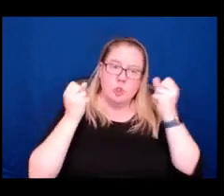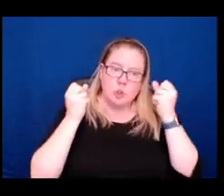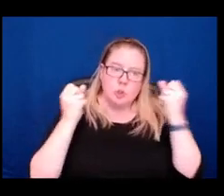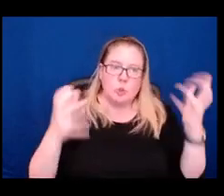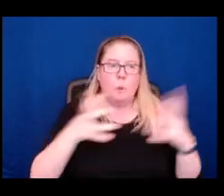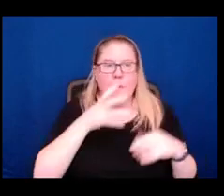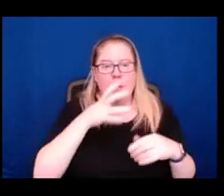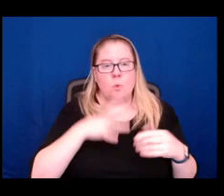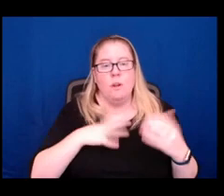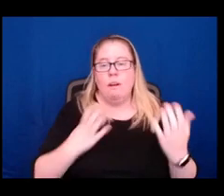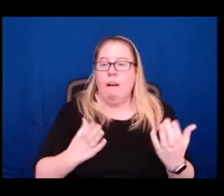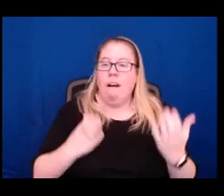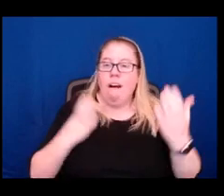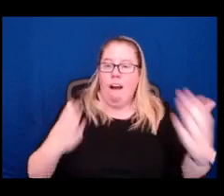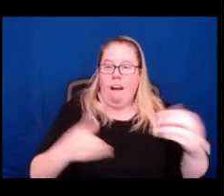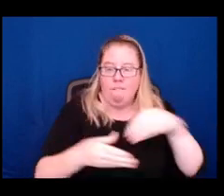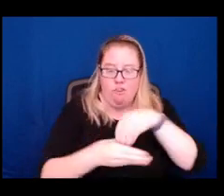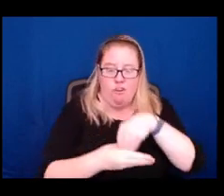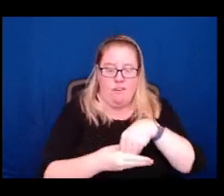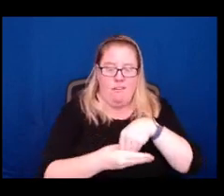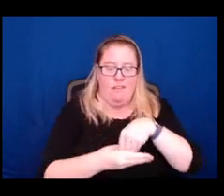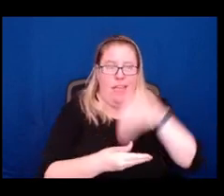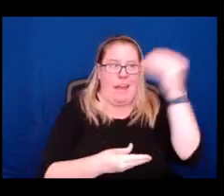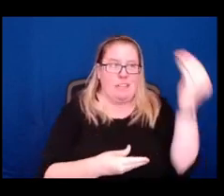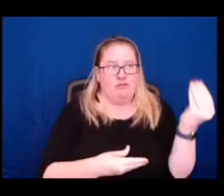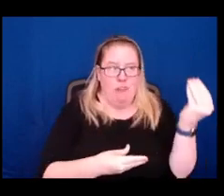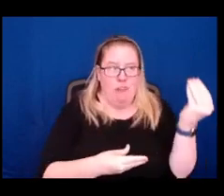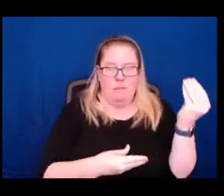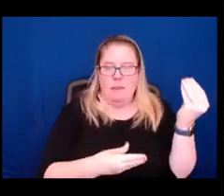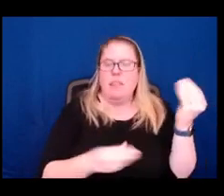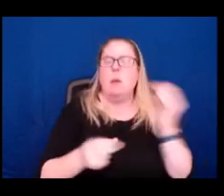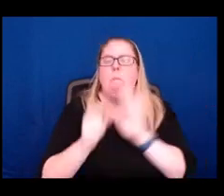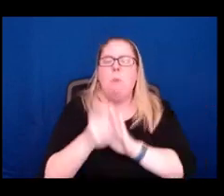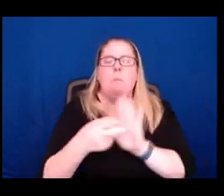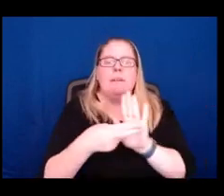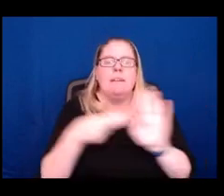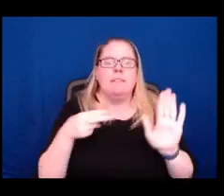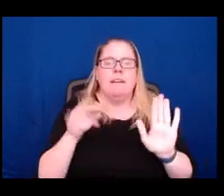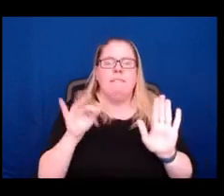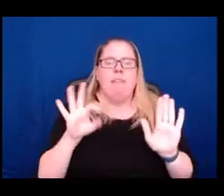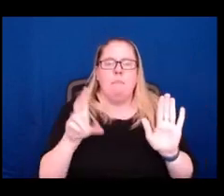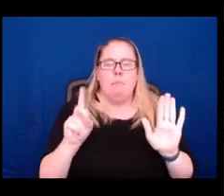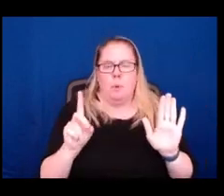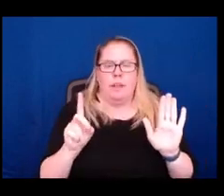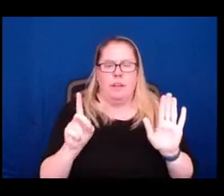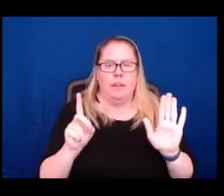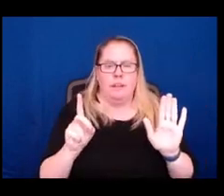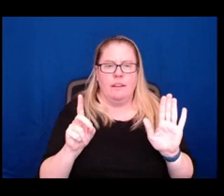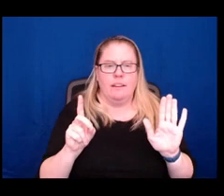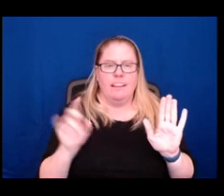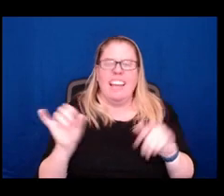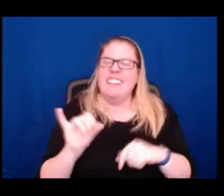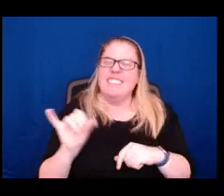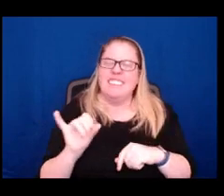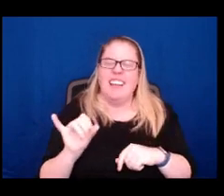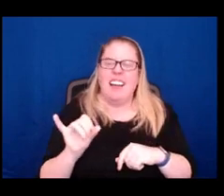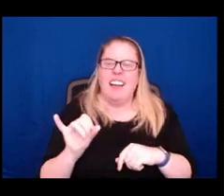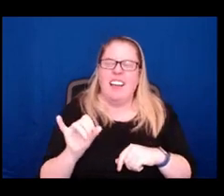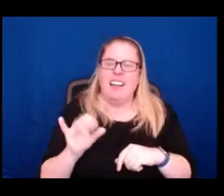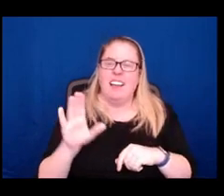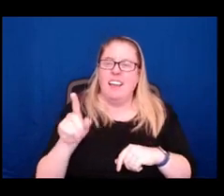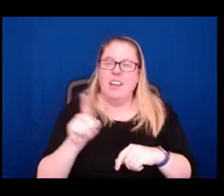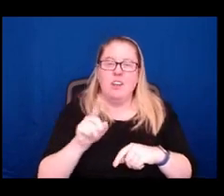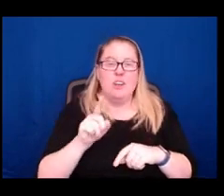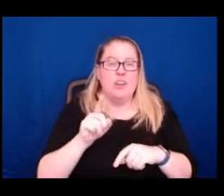so many women are offered hysterectomies when they're diagnosed with fibroids, and it's almost like being offered, you